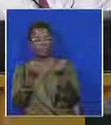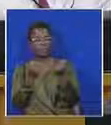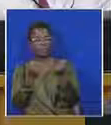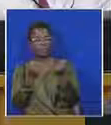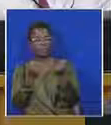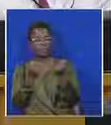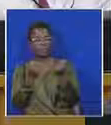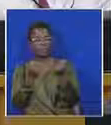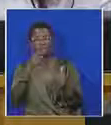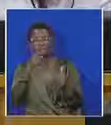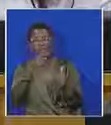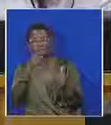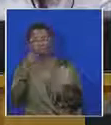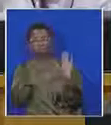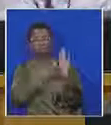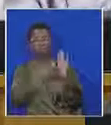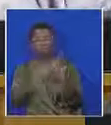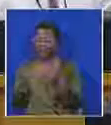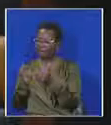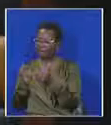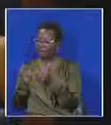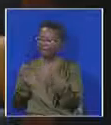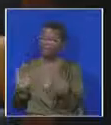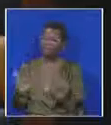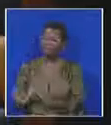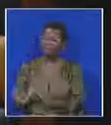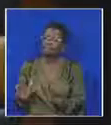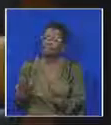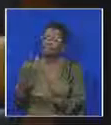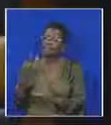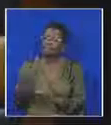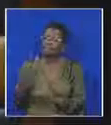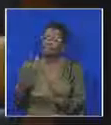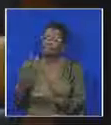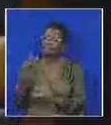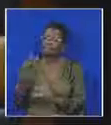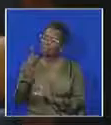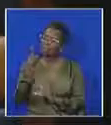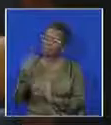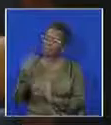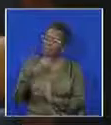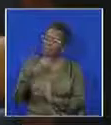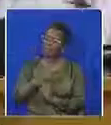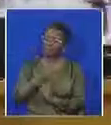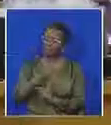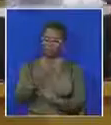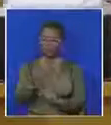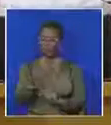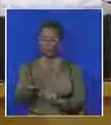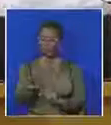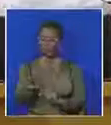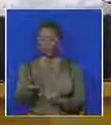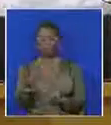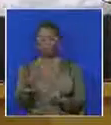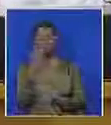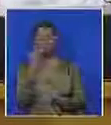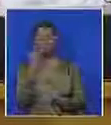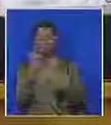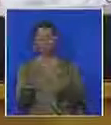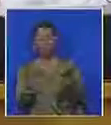stereotyping. Honorable members, let's hear the point of order of Honorable Steenhuisen. To say that all white people supported